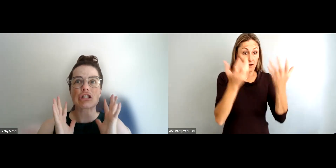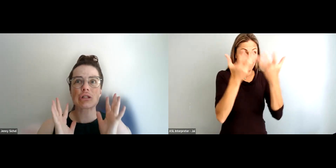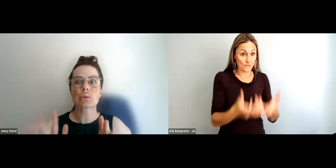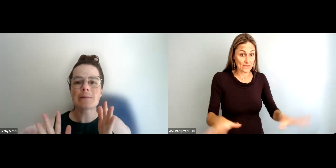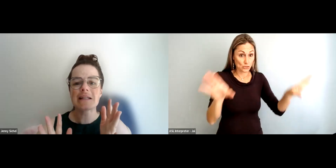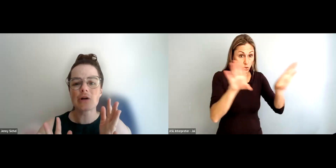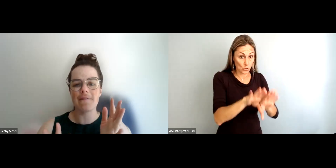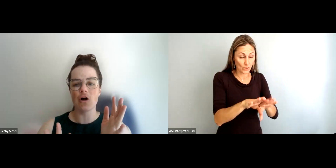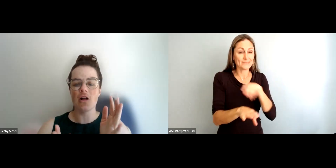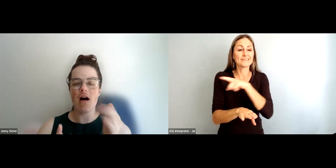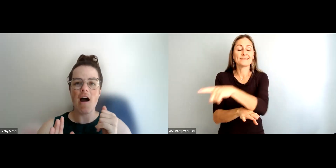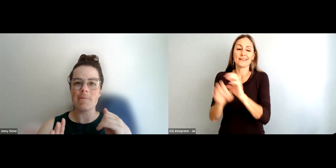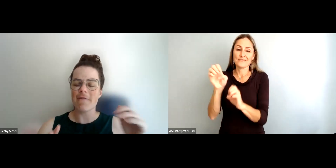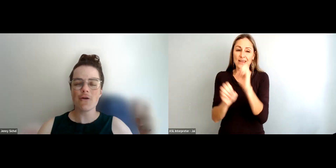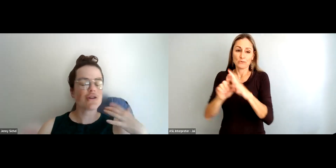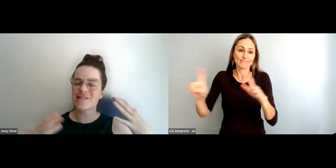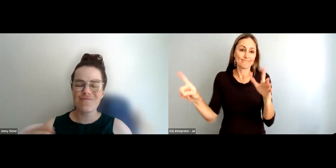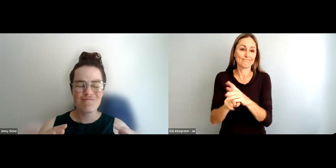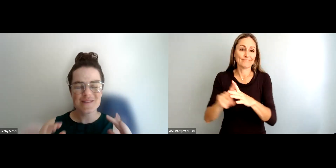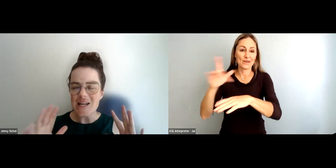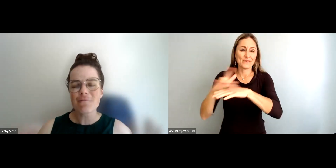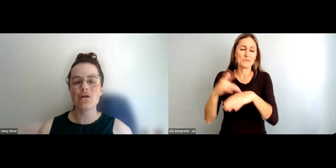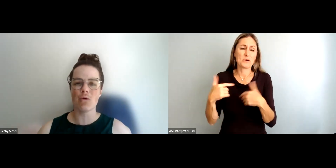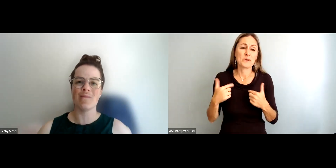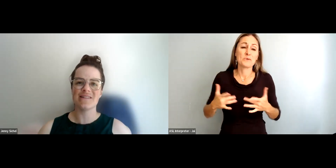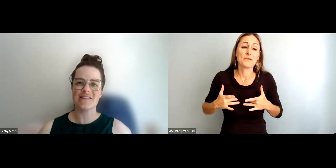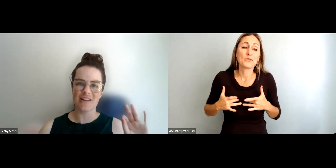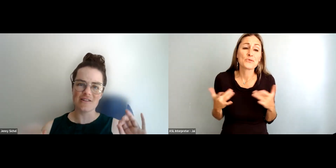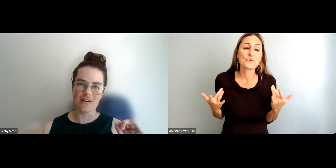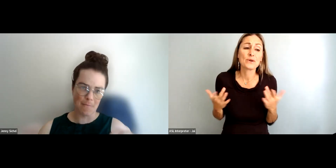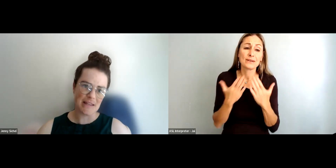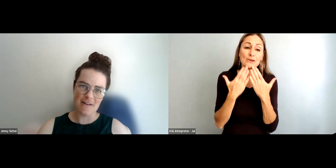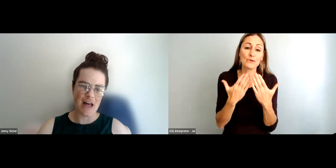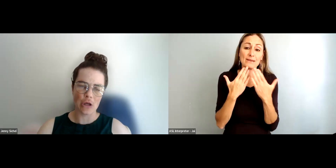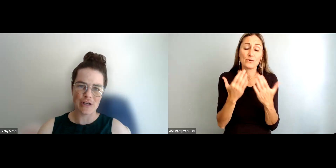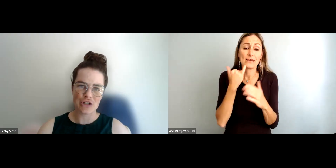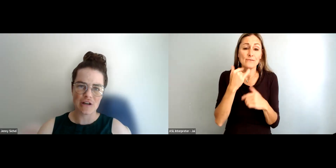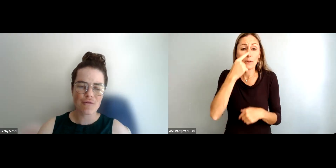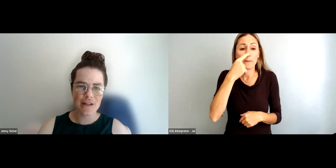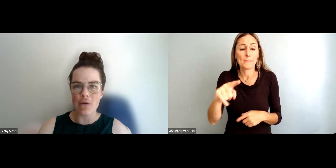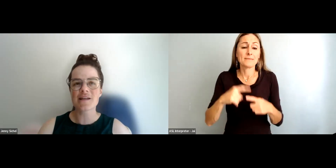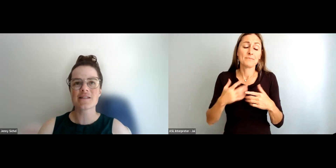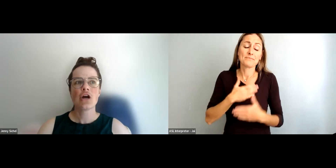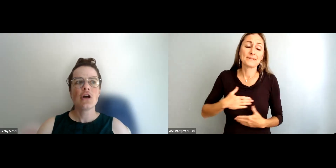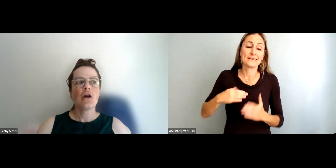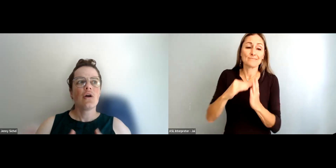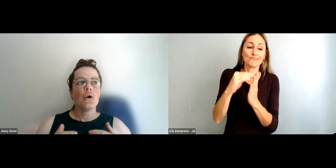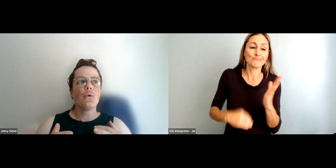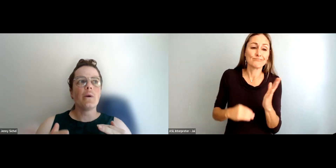be extremely grateful if you could just take a few moments to complete the evaluation. It really helps